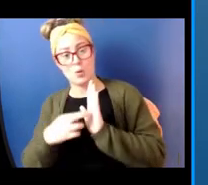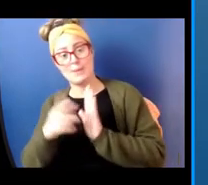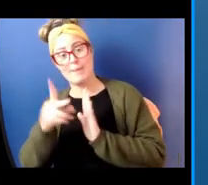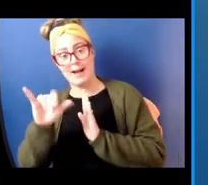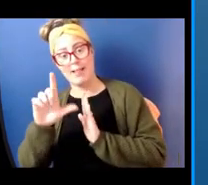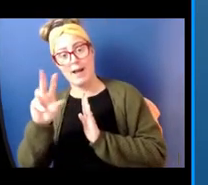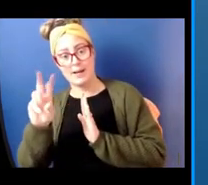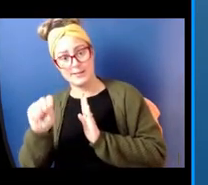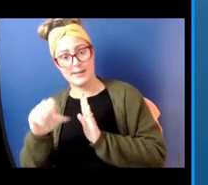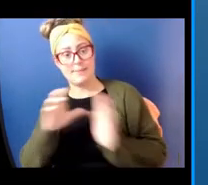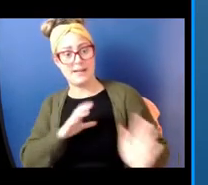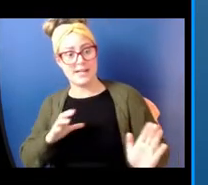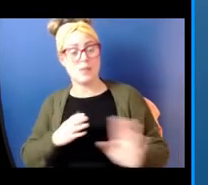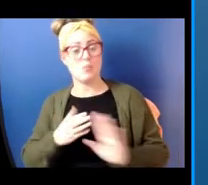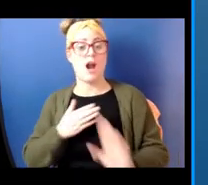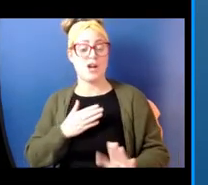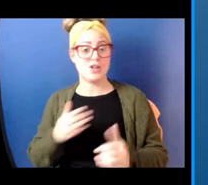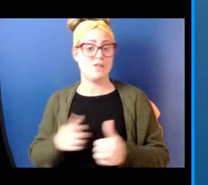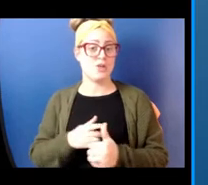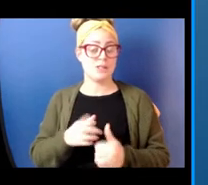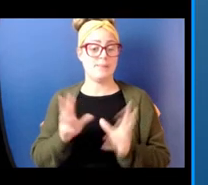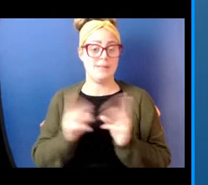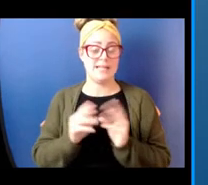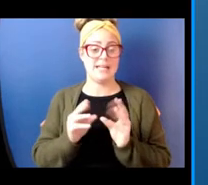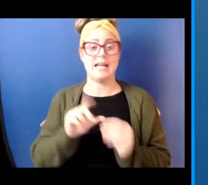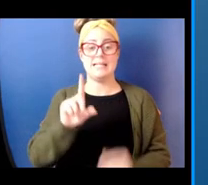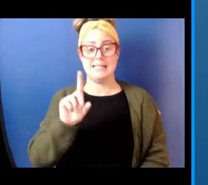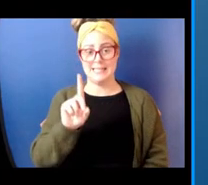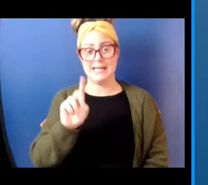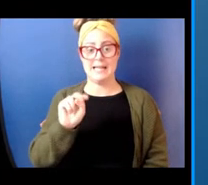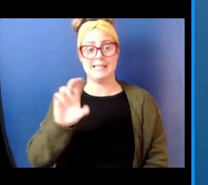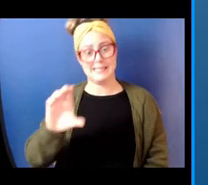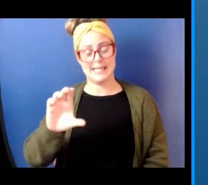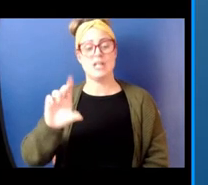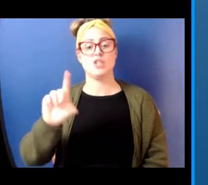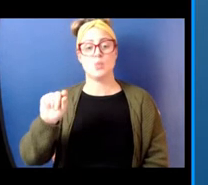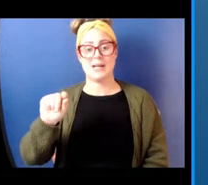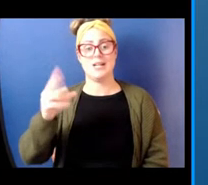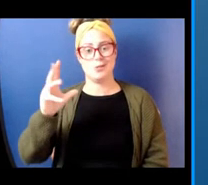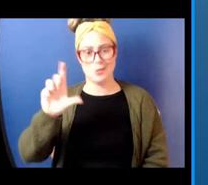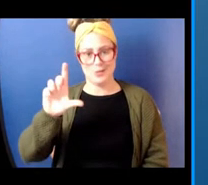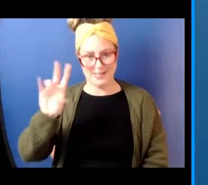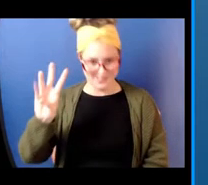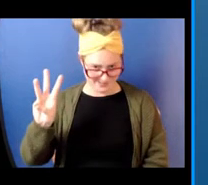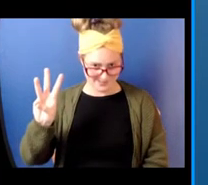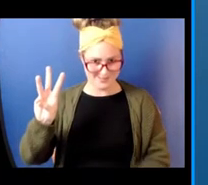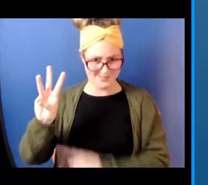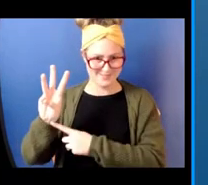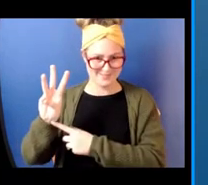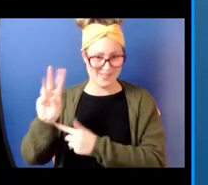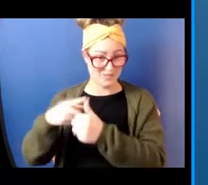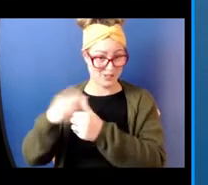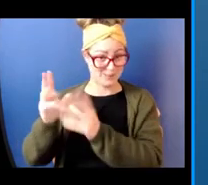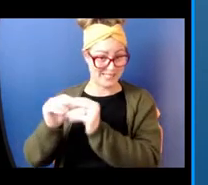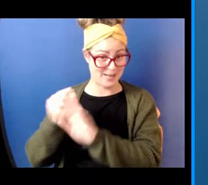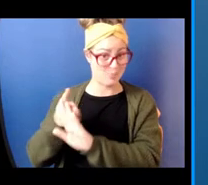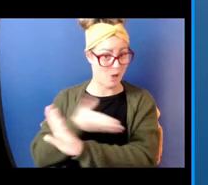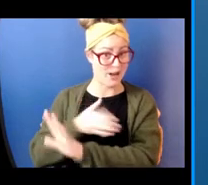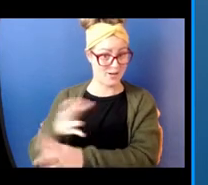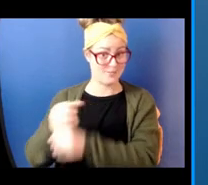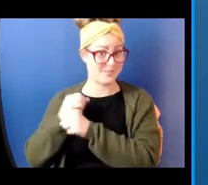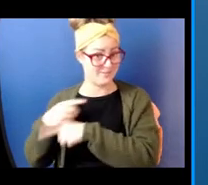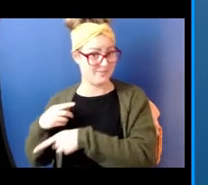the first meeting of the DNC in 2026. is there a second there is a second is there any